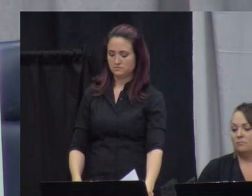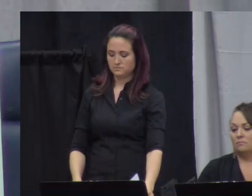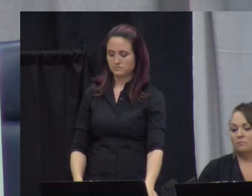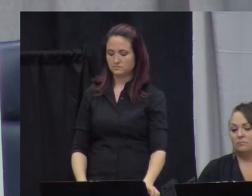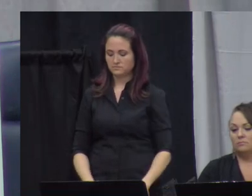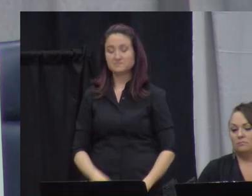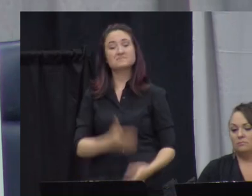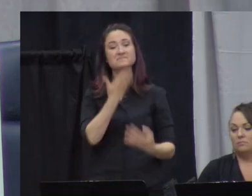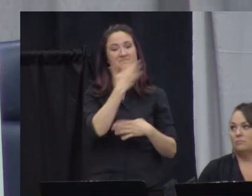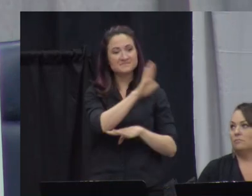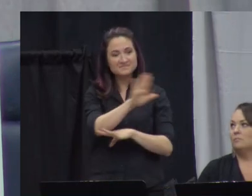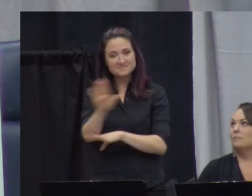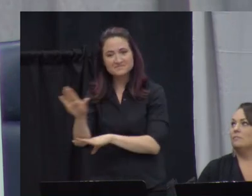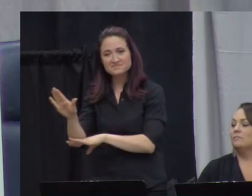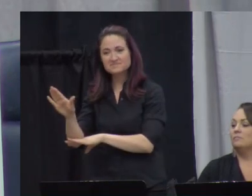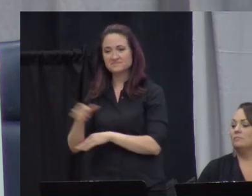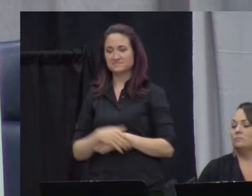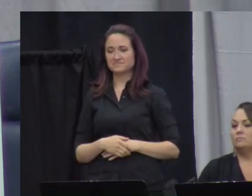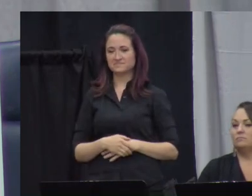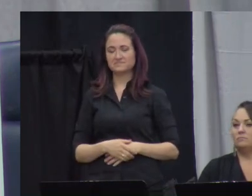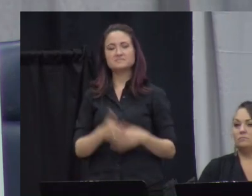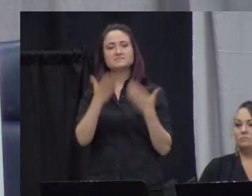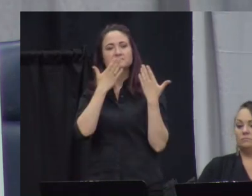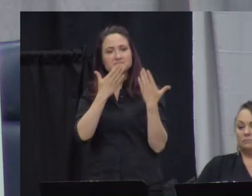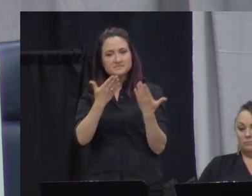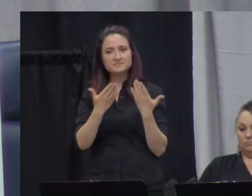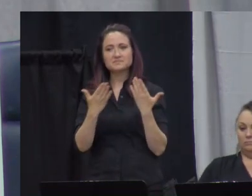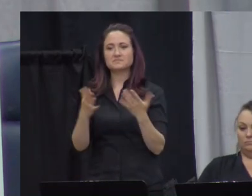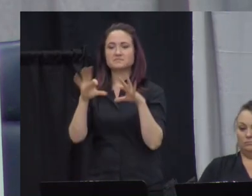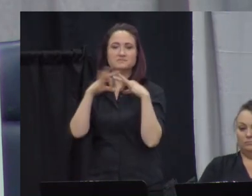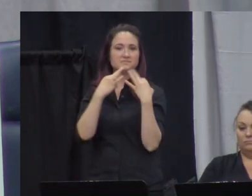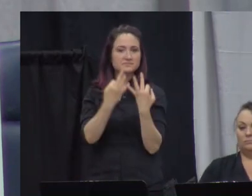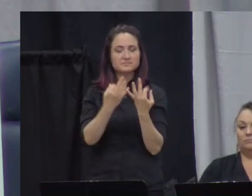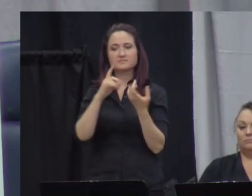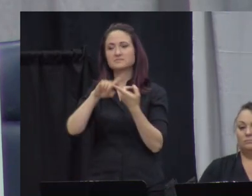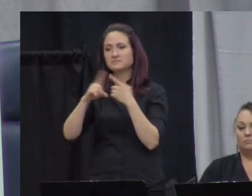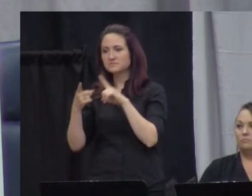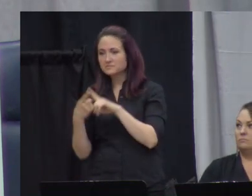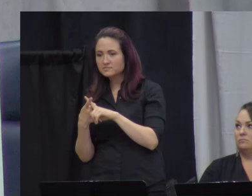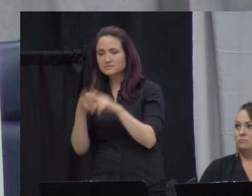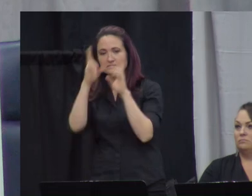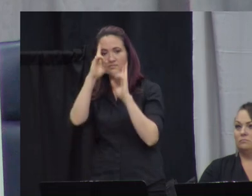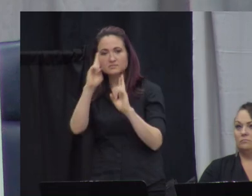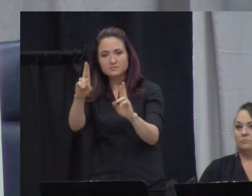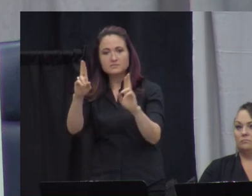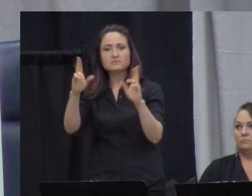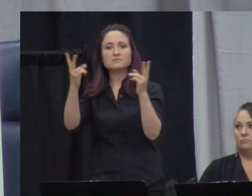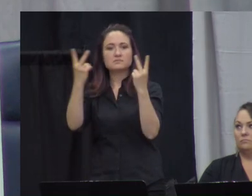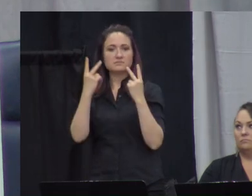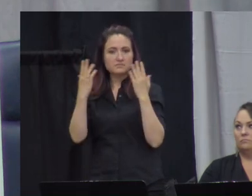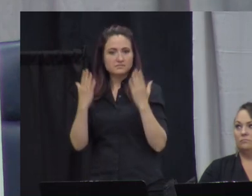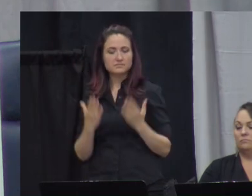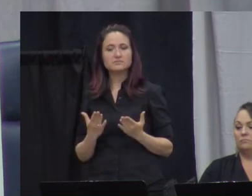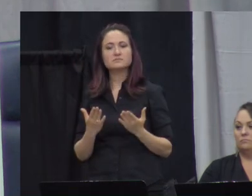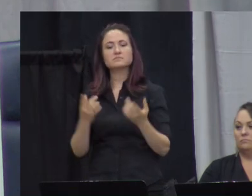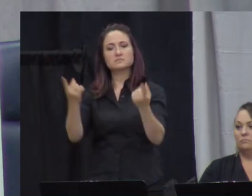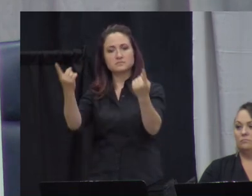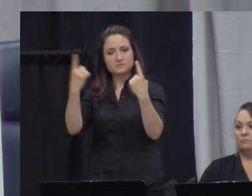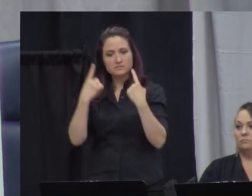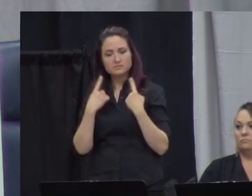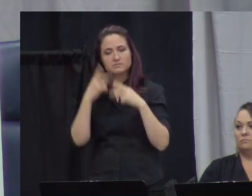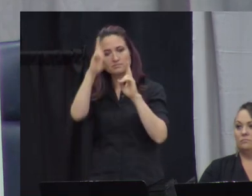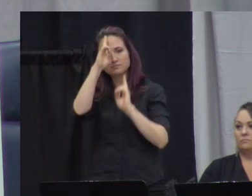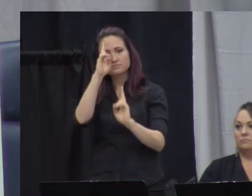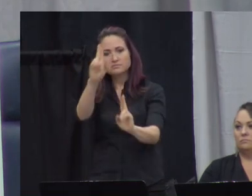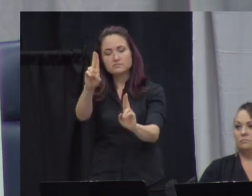So good afternoon, everybody. Thank you, families, friends, and honored guests for being here to pay tribute to the